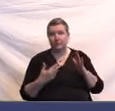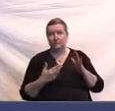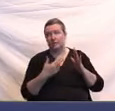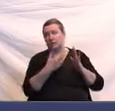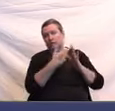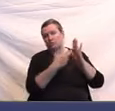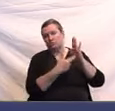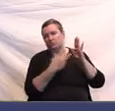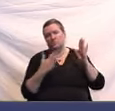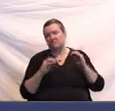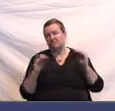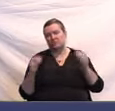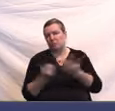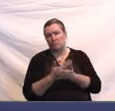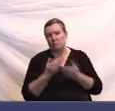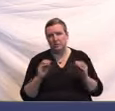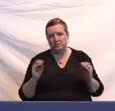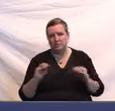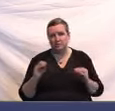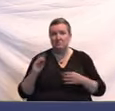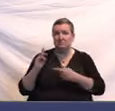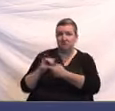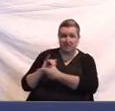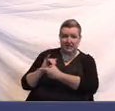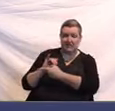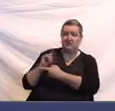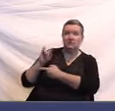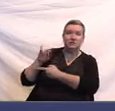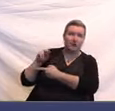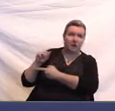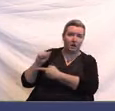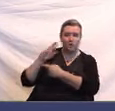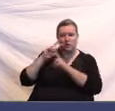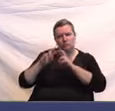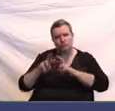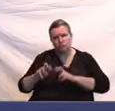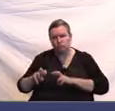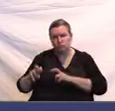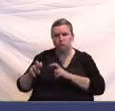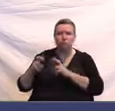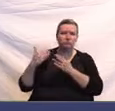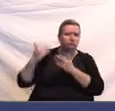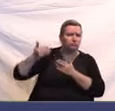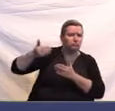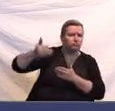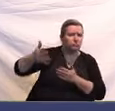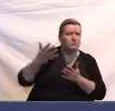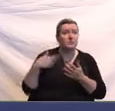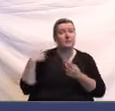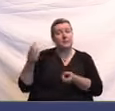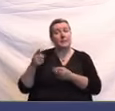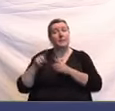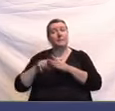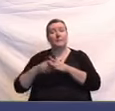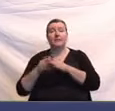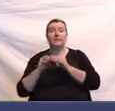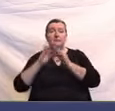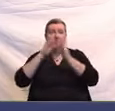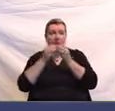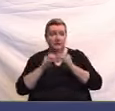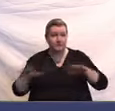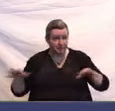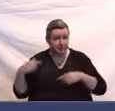teams regularly. We've been, frankly, since the beginning of the pandemic, we've been stricter than even the CDC is, and that's